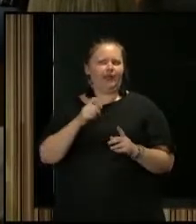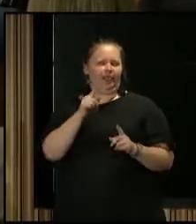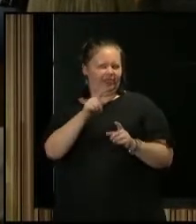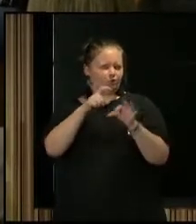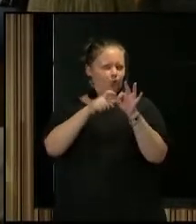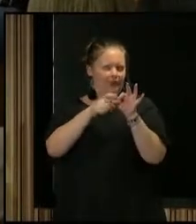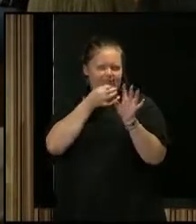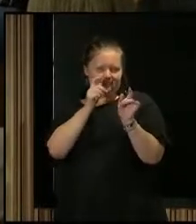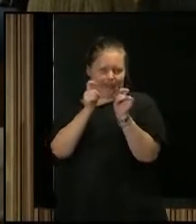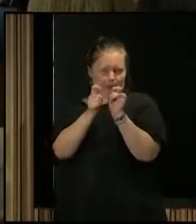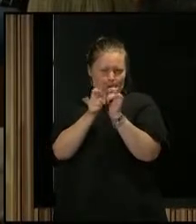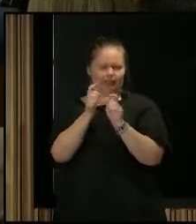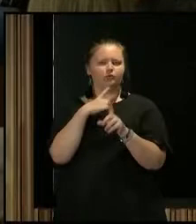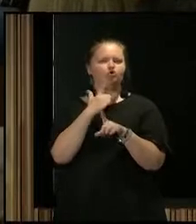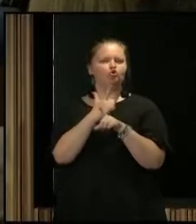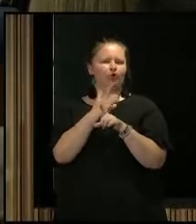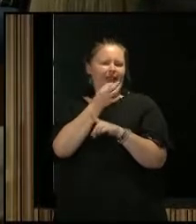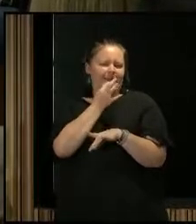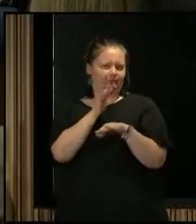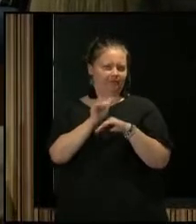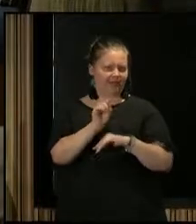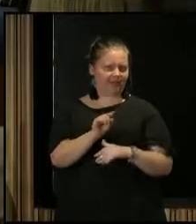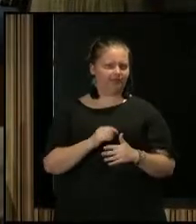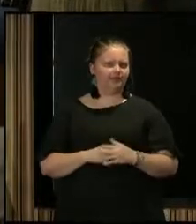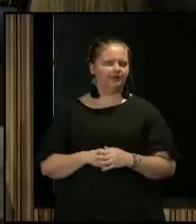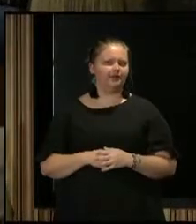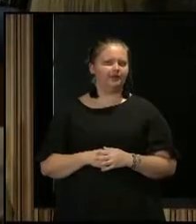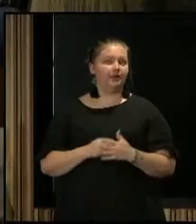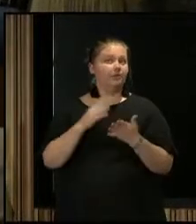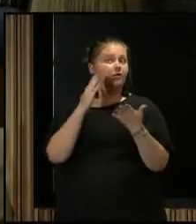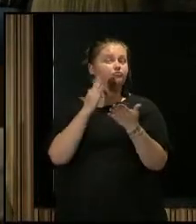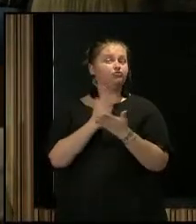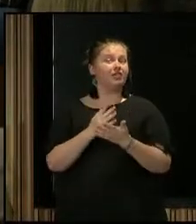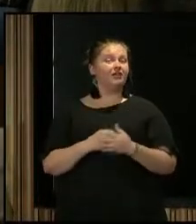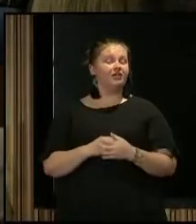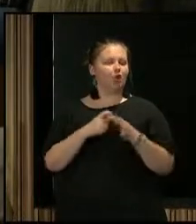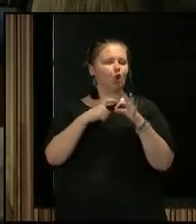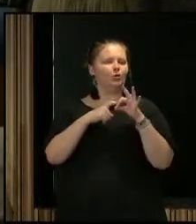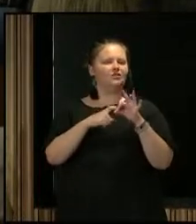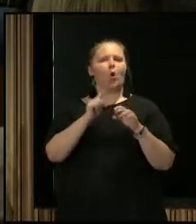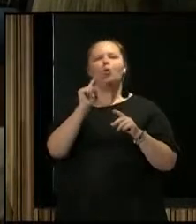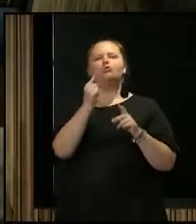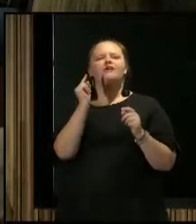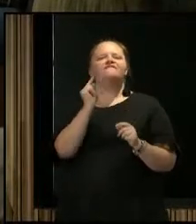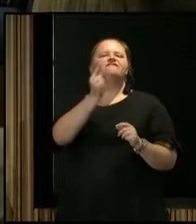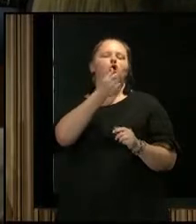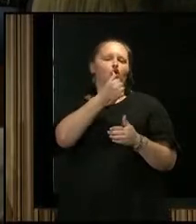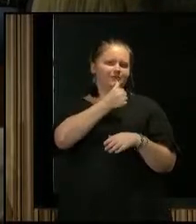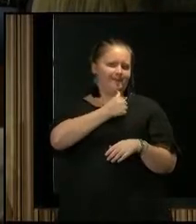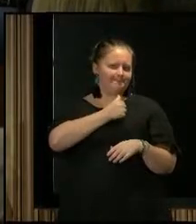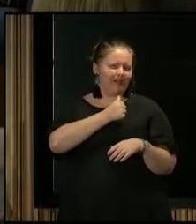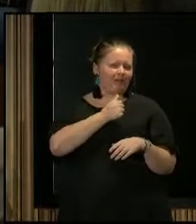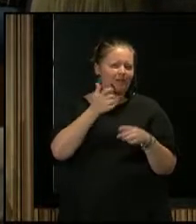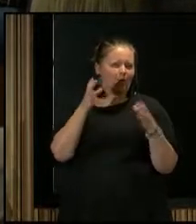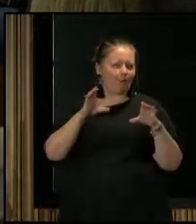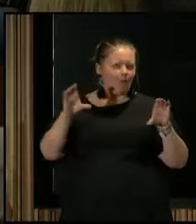sits here, but because you've talked a little bit about that. But I suppose what it really comes down to, the question is, what was the first pub choir like for you? What gave you the confidence to